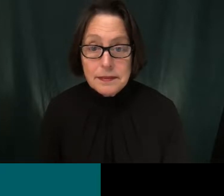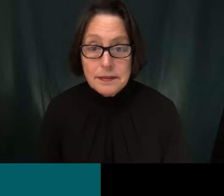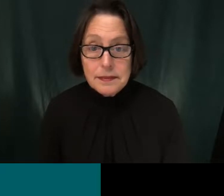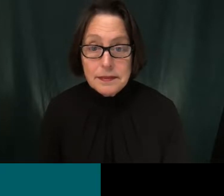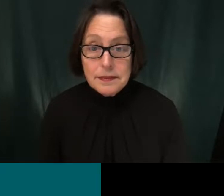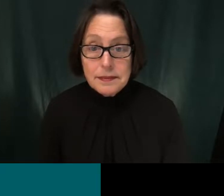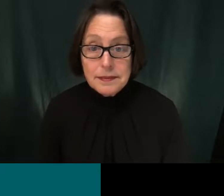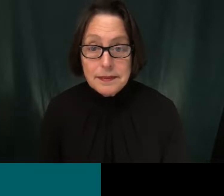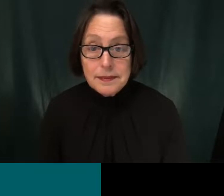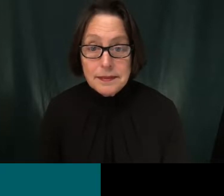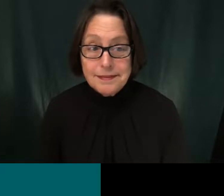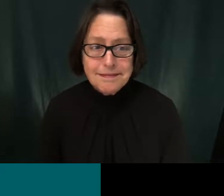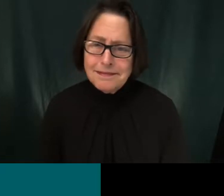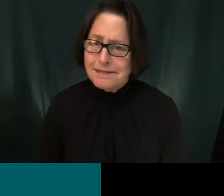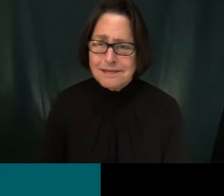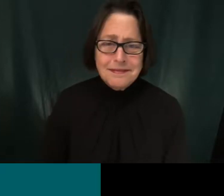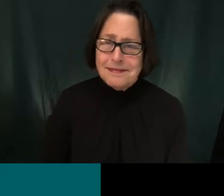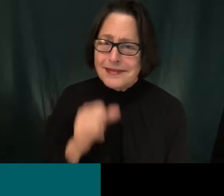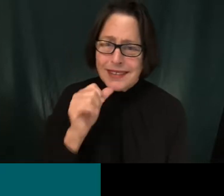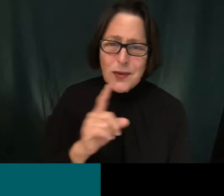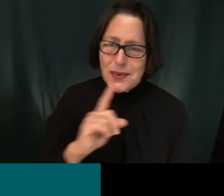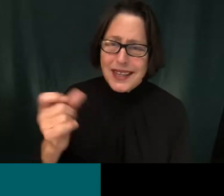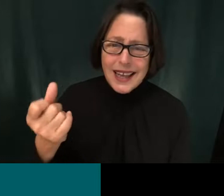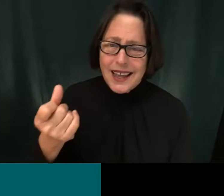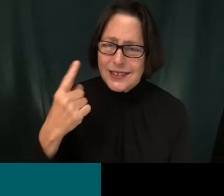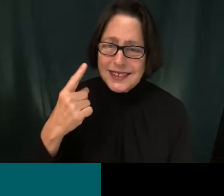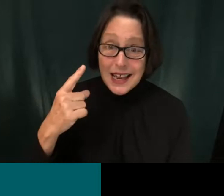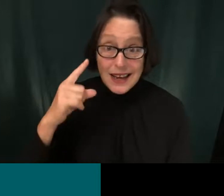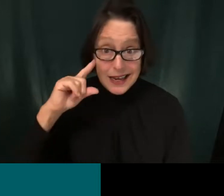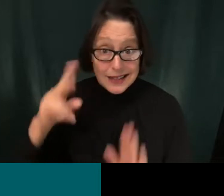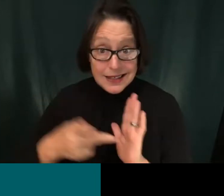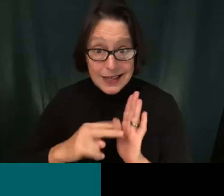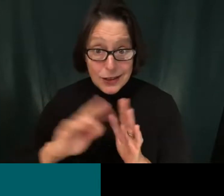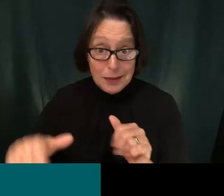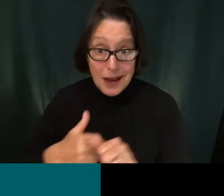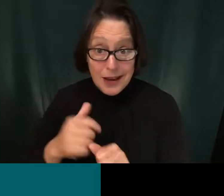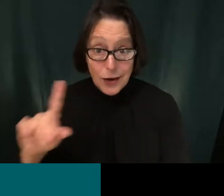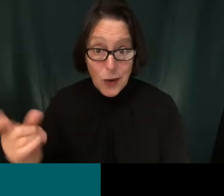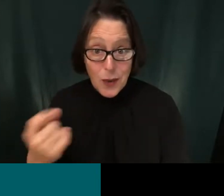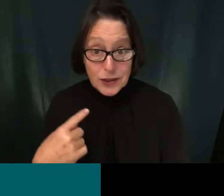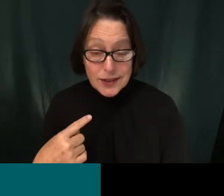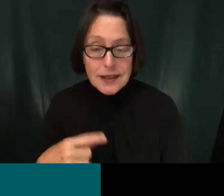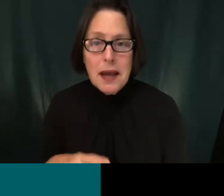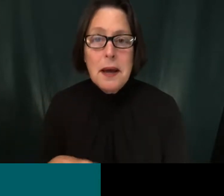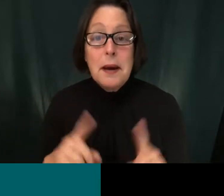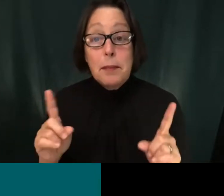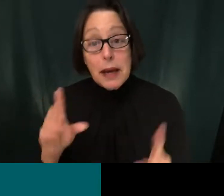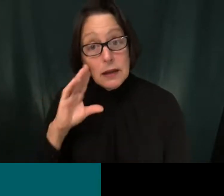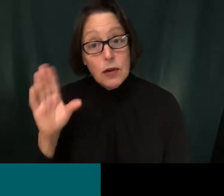guess I would be, I'm sorry, I don't really quite understand what the intention behind your question is. But you know, I